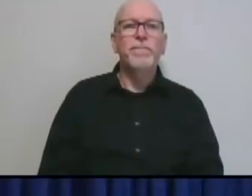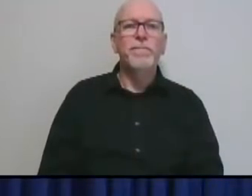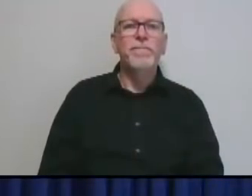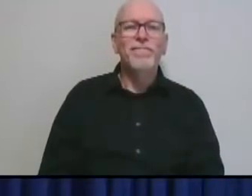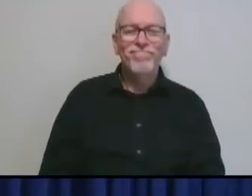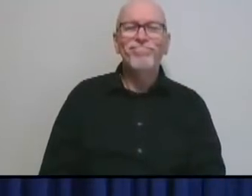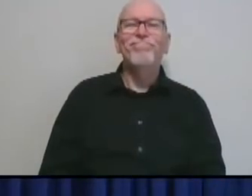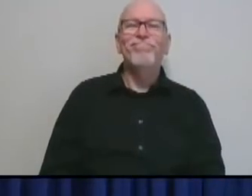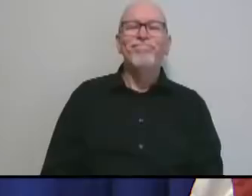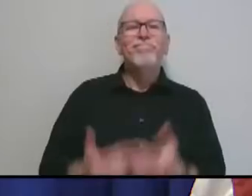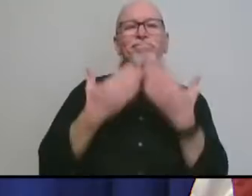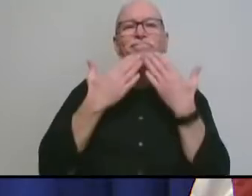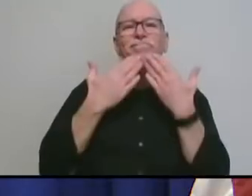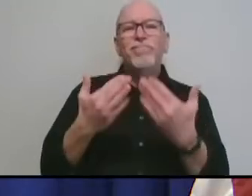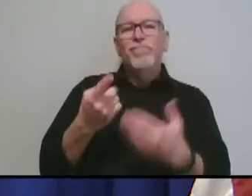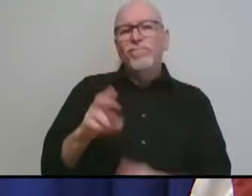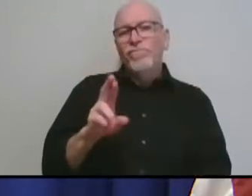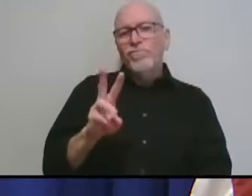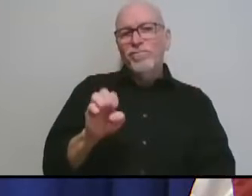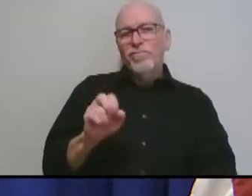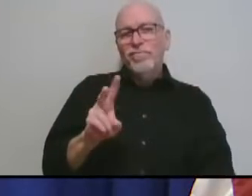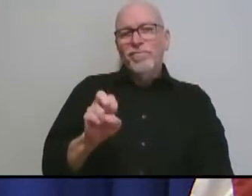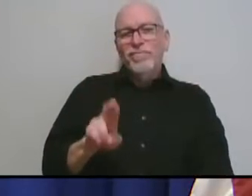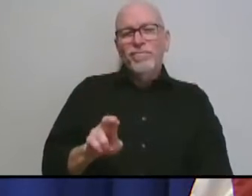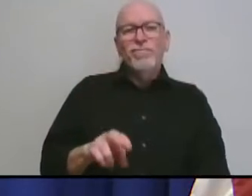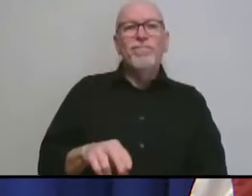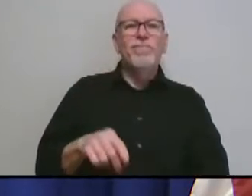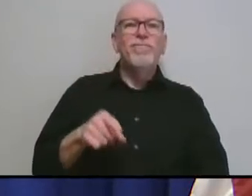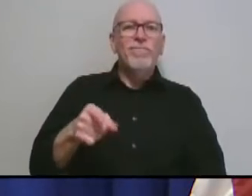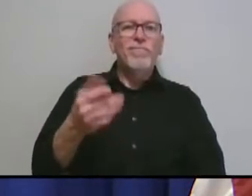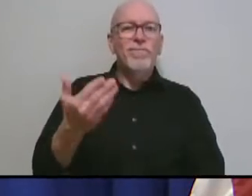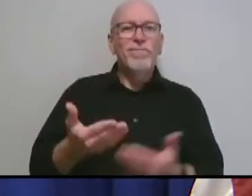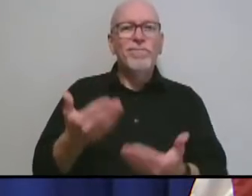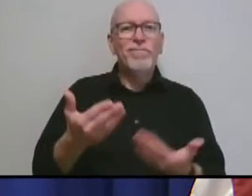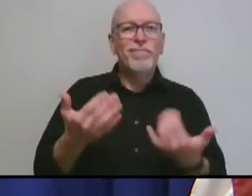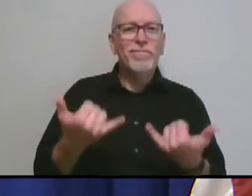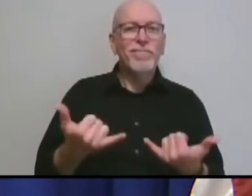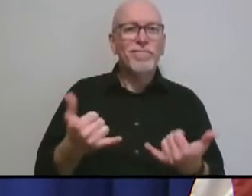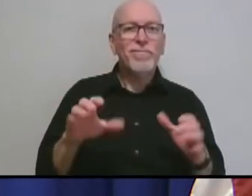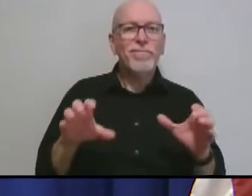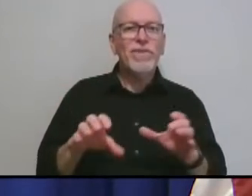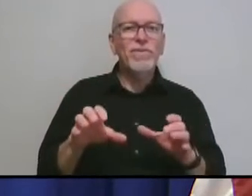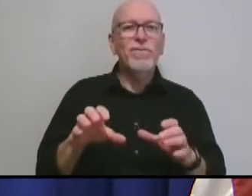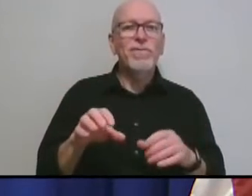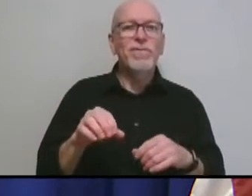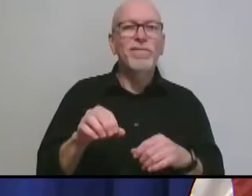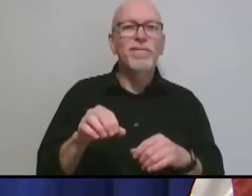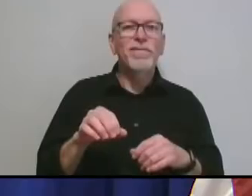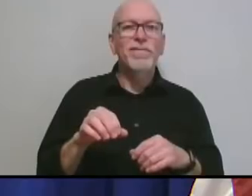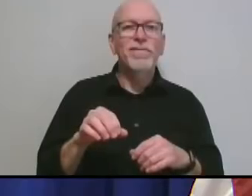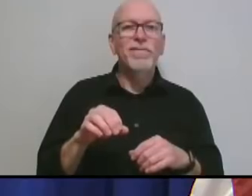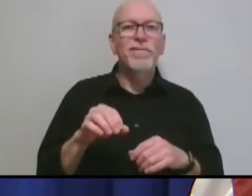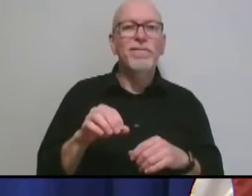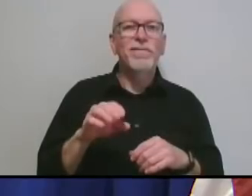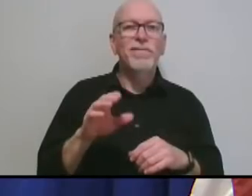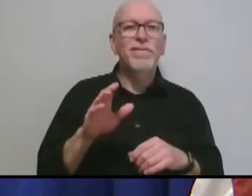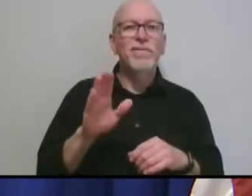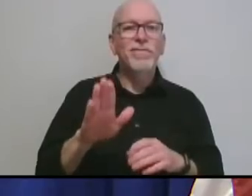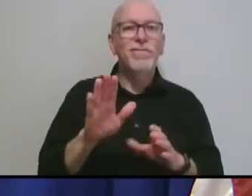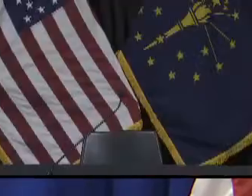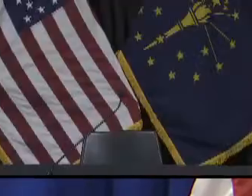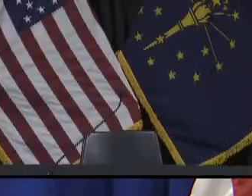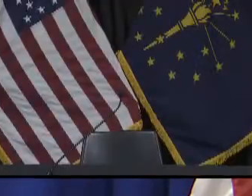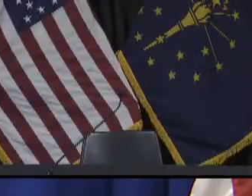Thank you, Dr. Weaver, and you're probably now doing the routine where you and